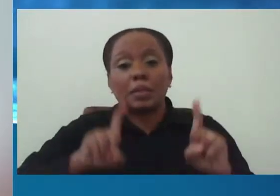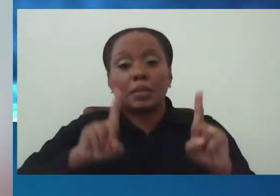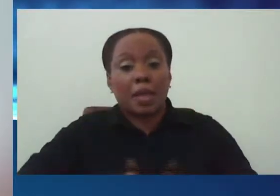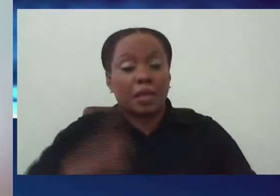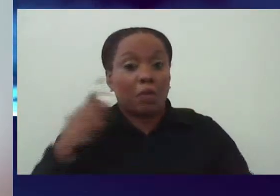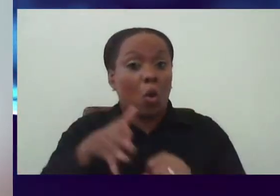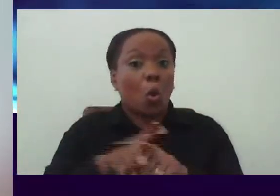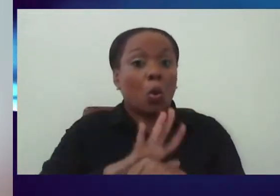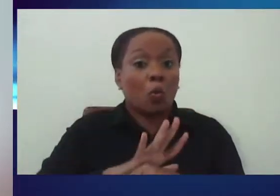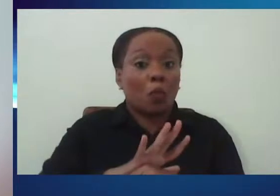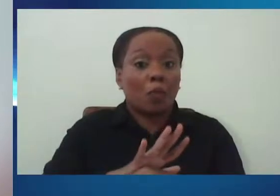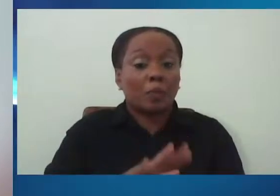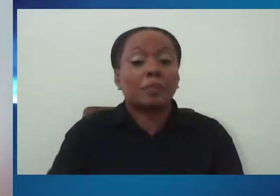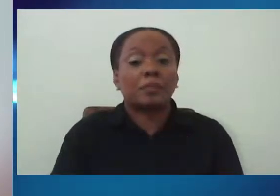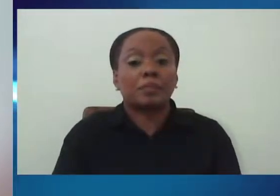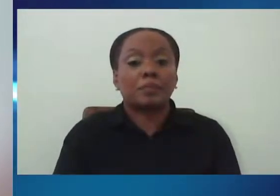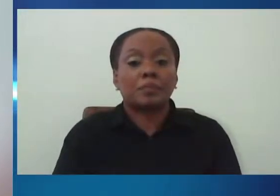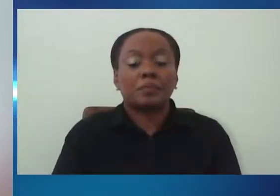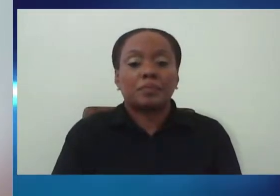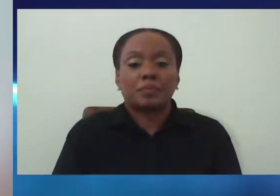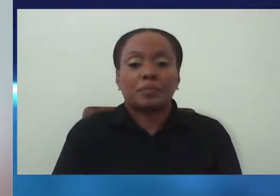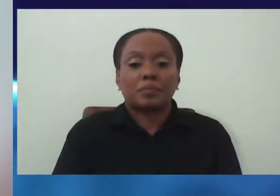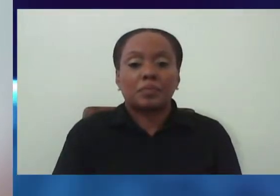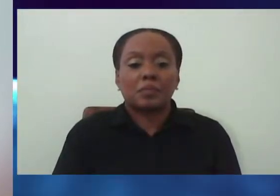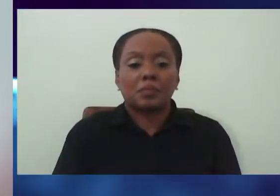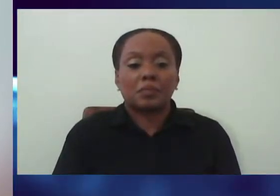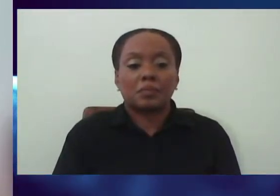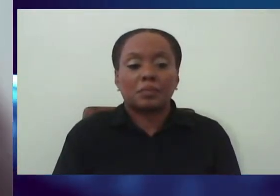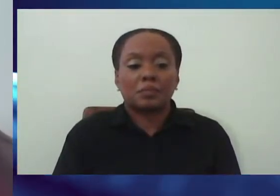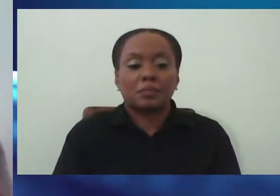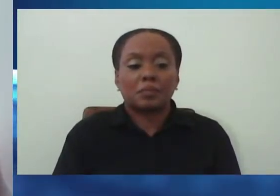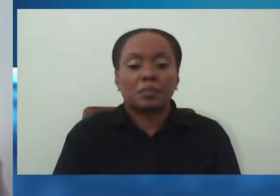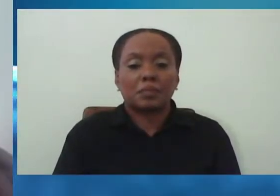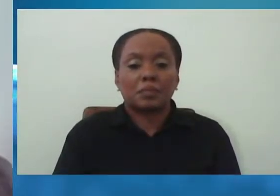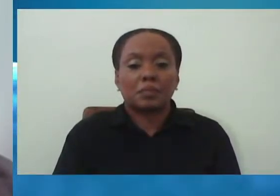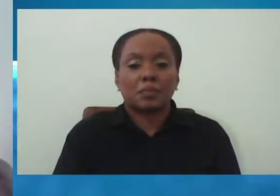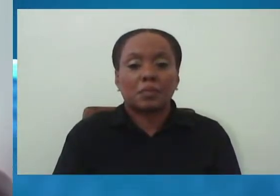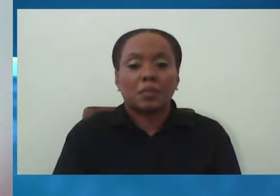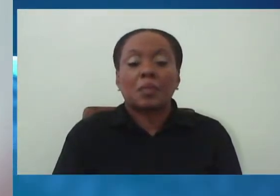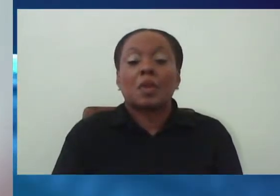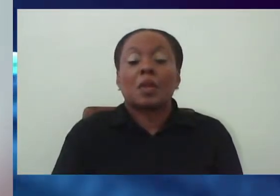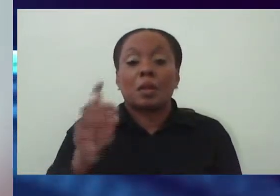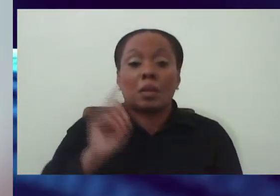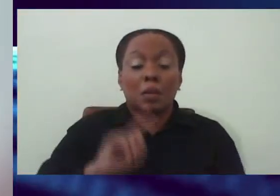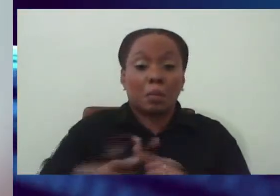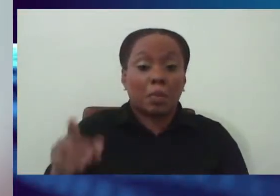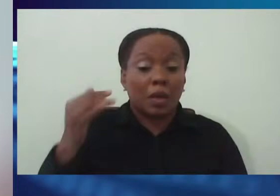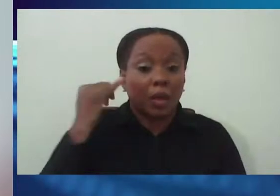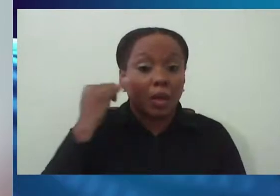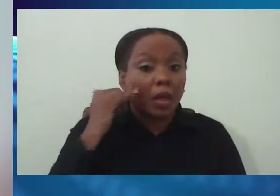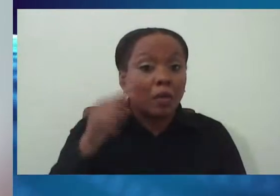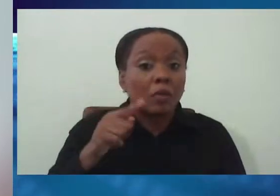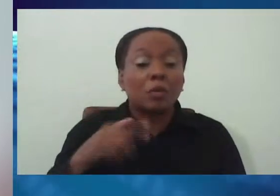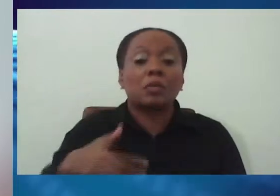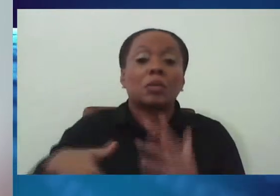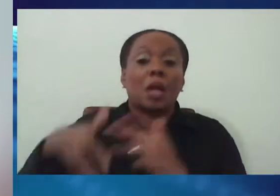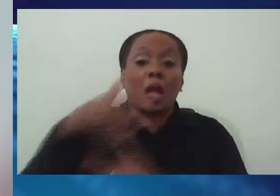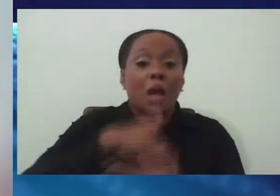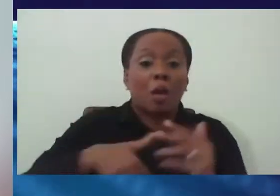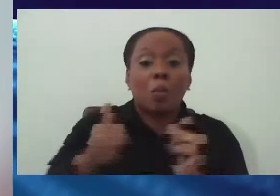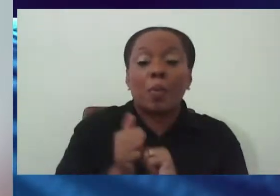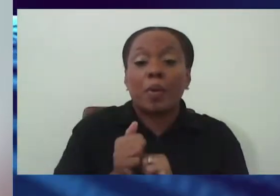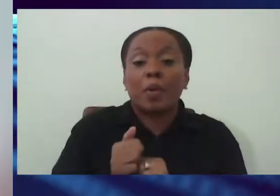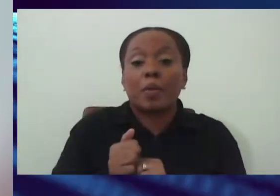if somebody has been tested because there has been a specific exposure to a known positive, or because that person